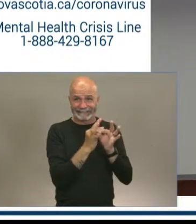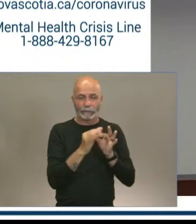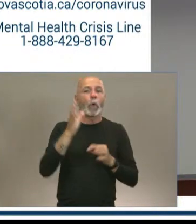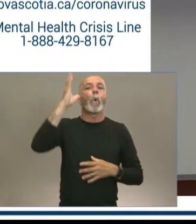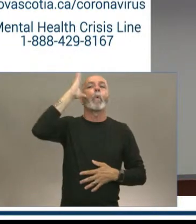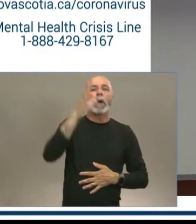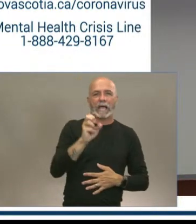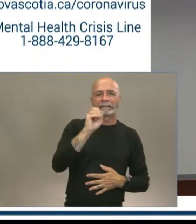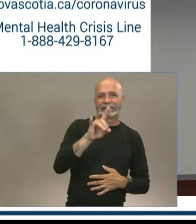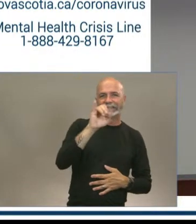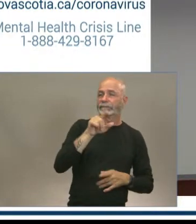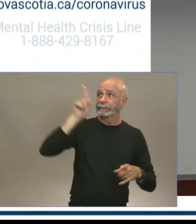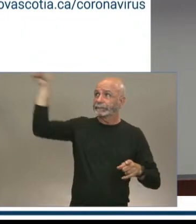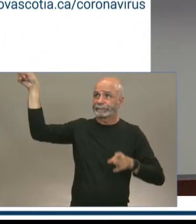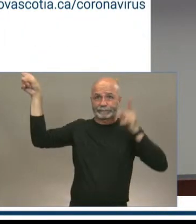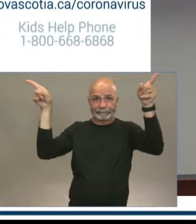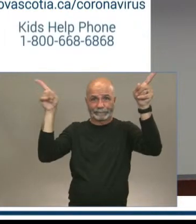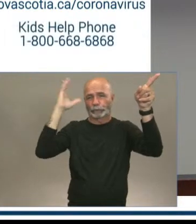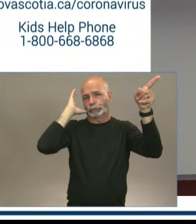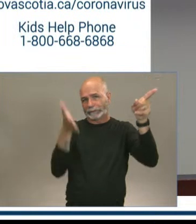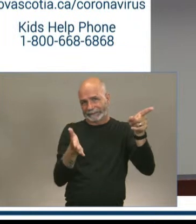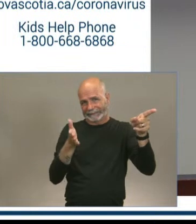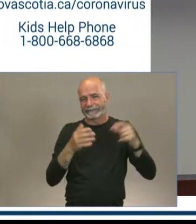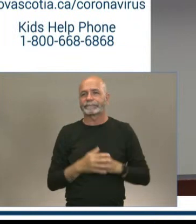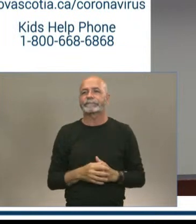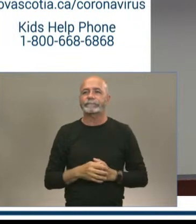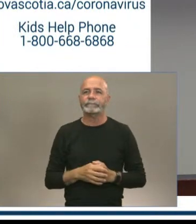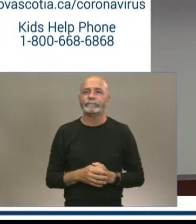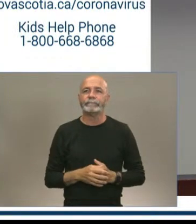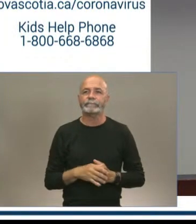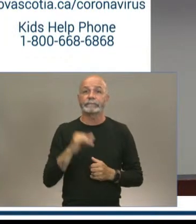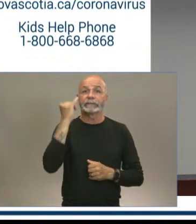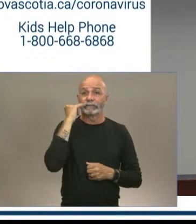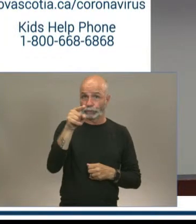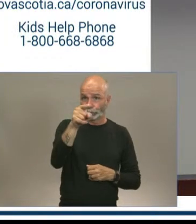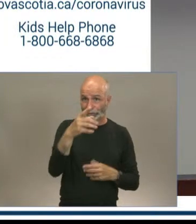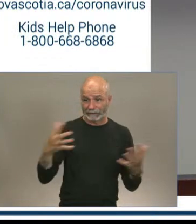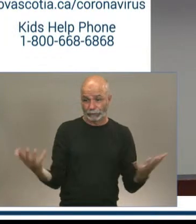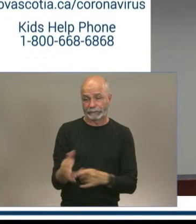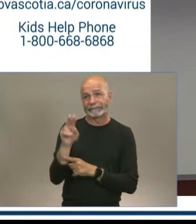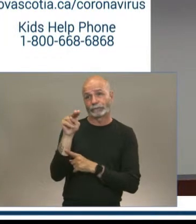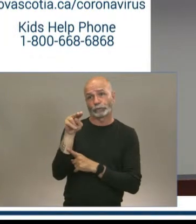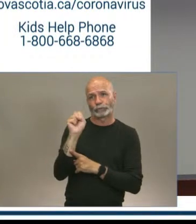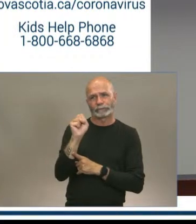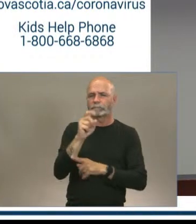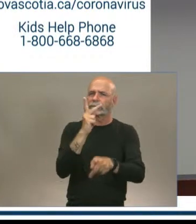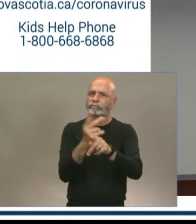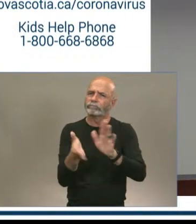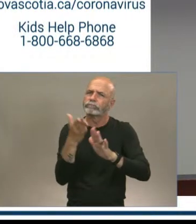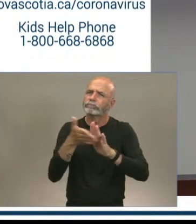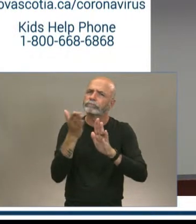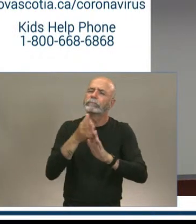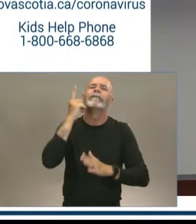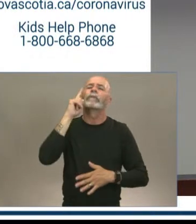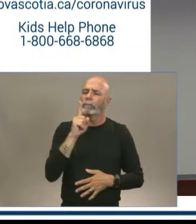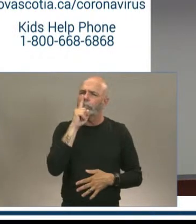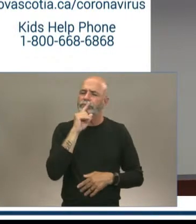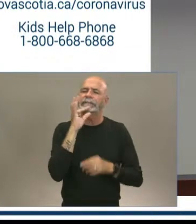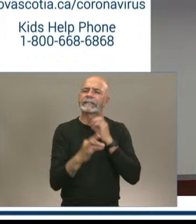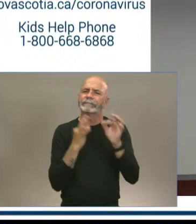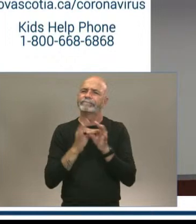Airport. And for all Nova Scotians, we're asking them to continue to get tested, making it part of their regular COVID